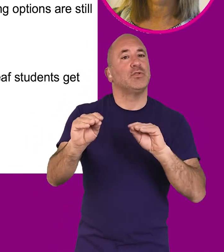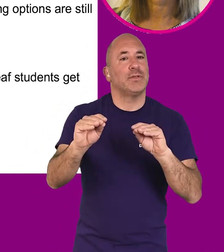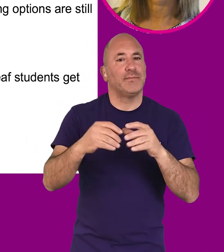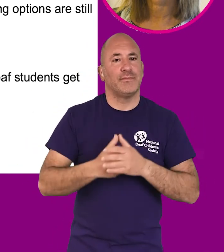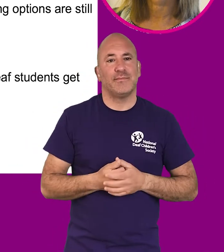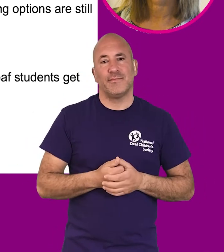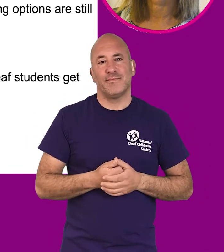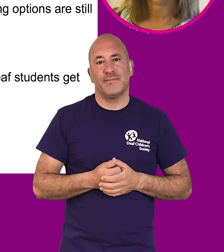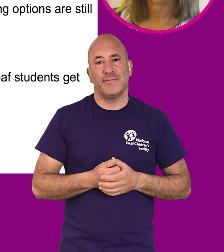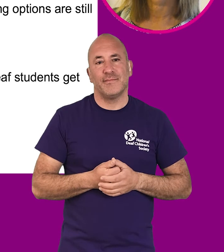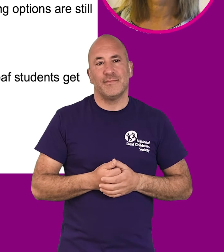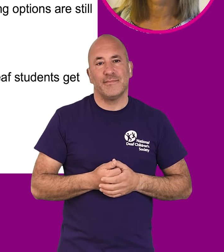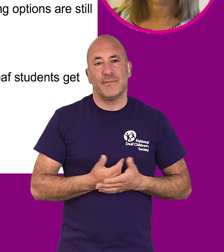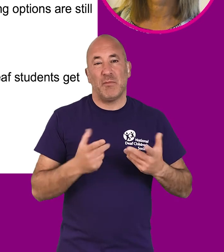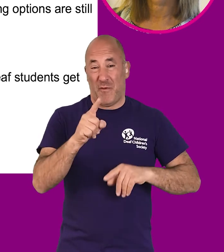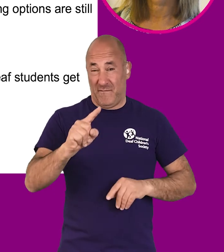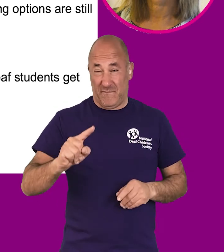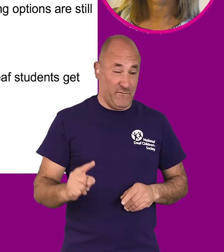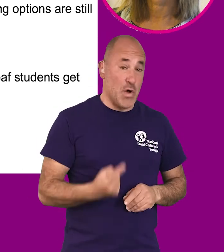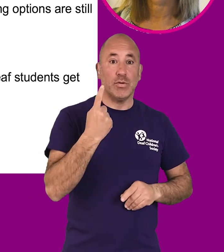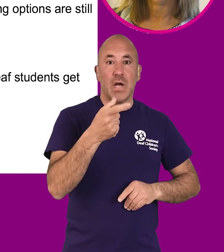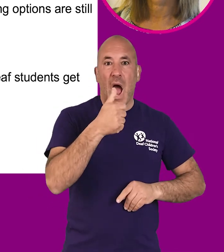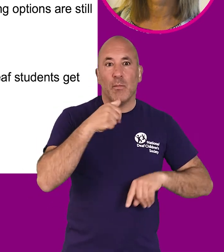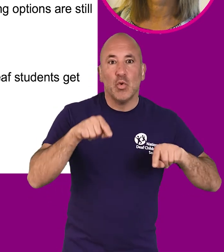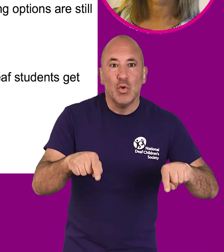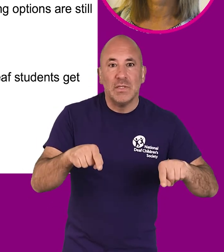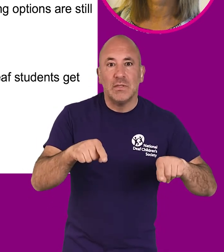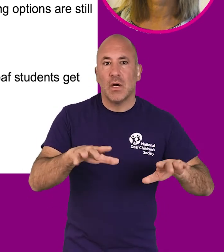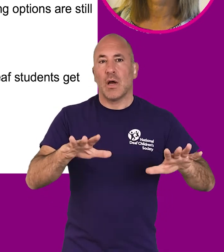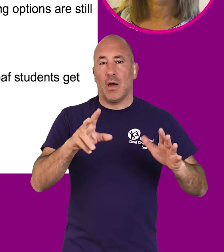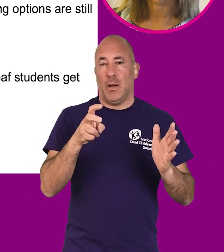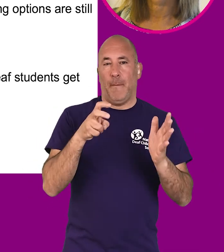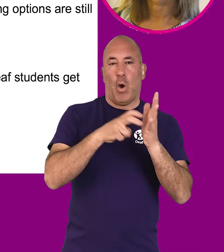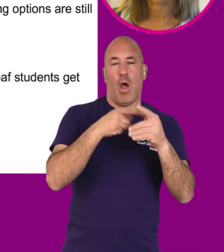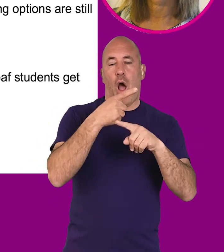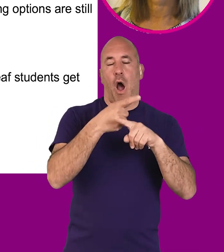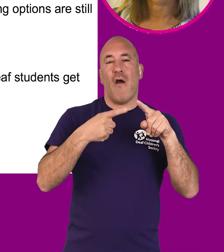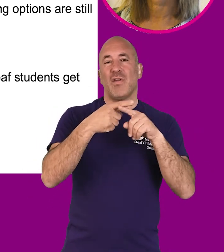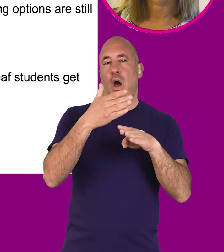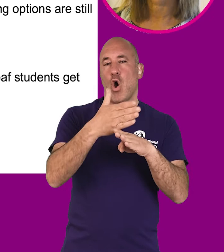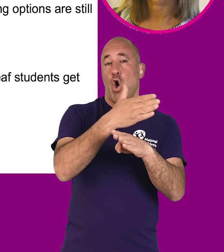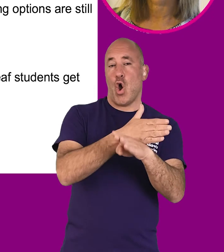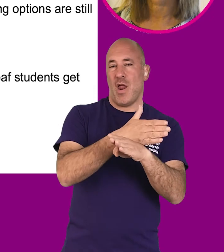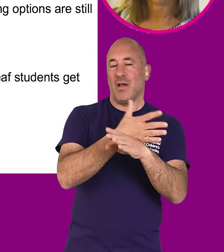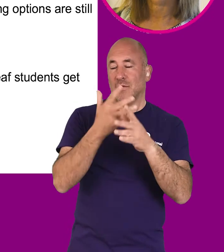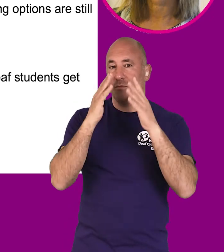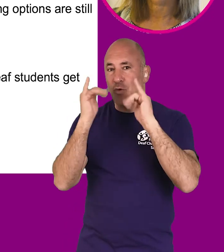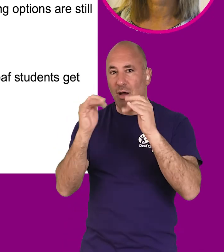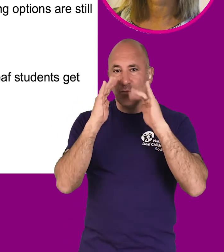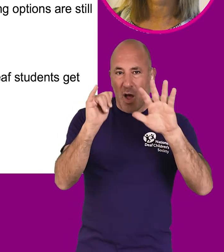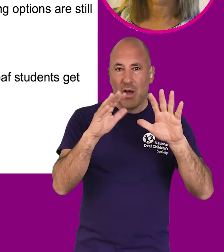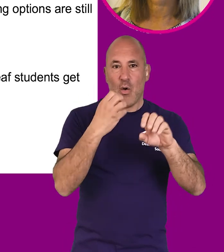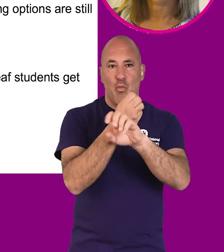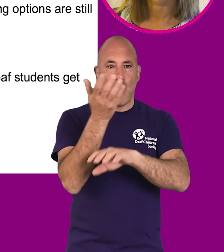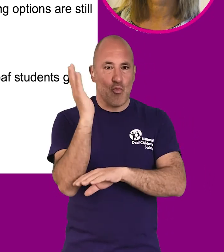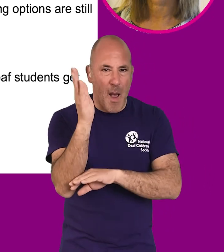if you're using them in advance. And if it's first time that you're ever doing it, it's really good to book people half an